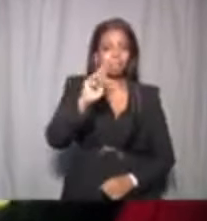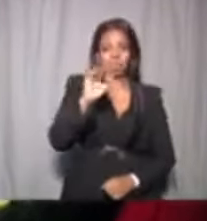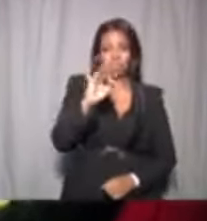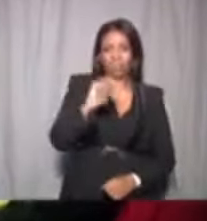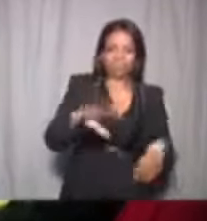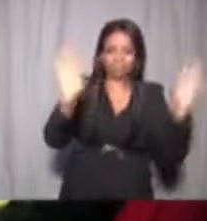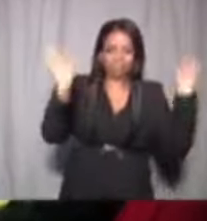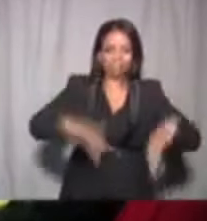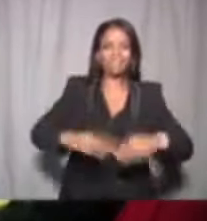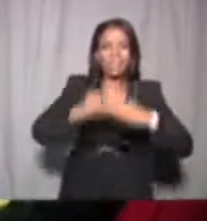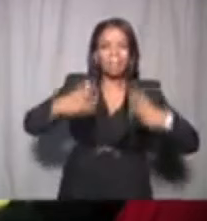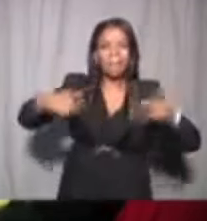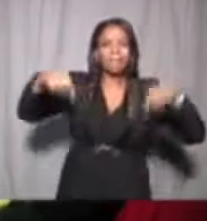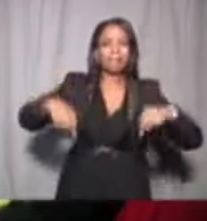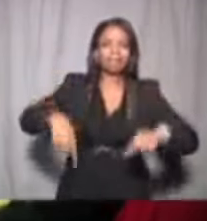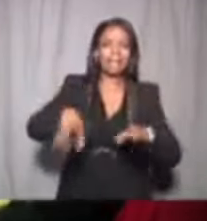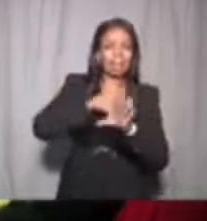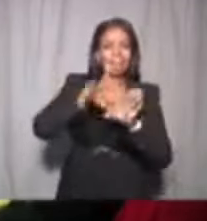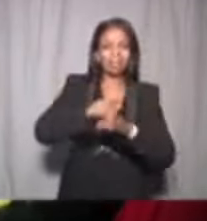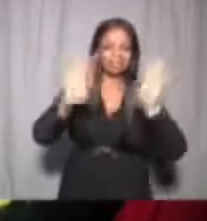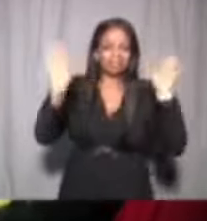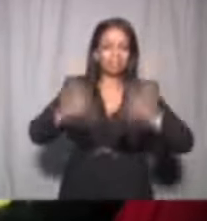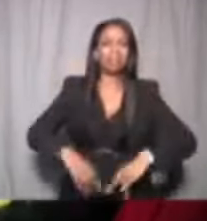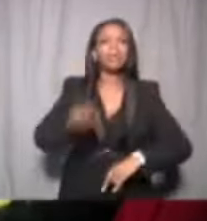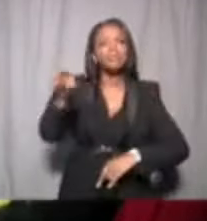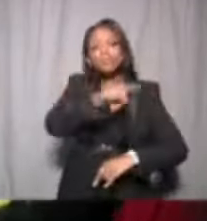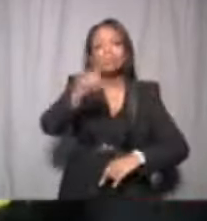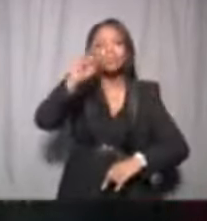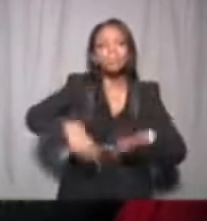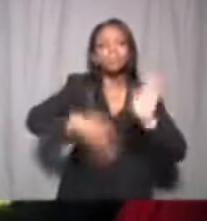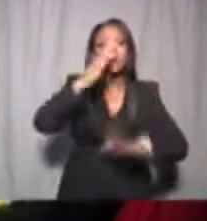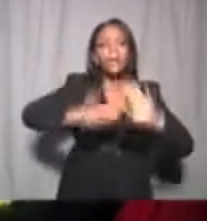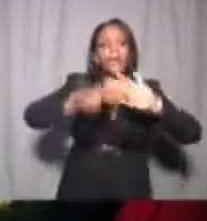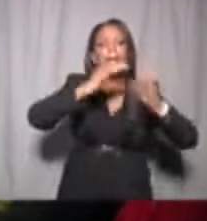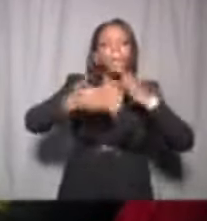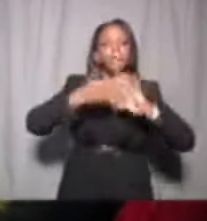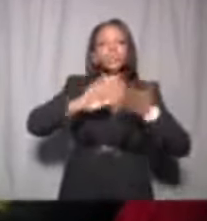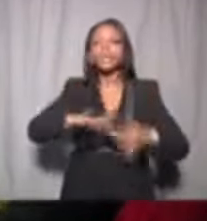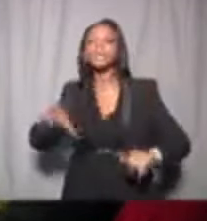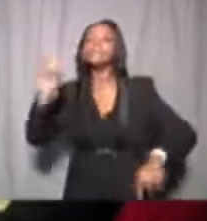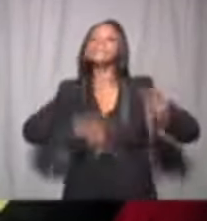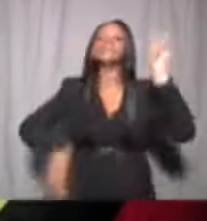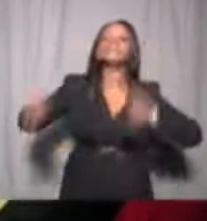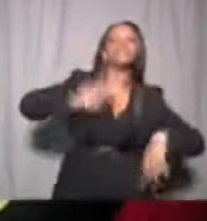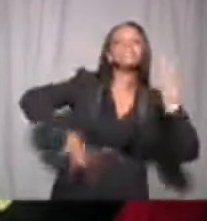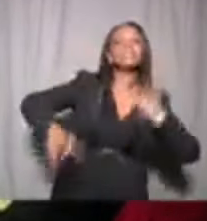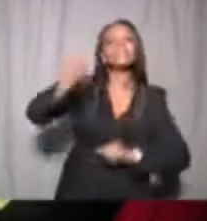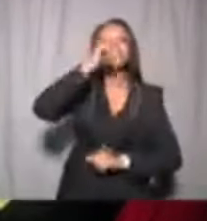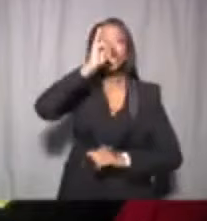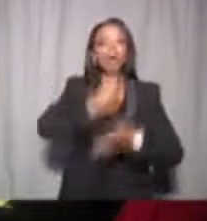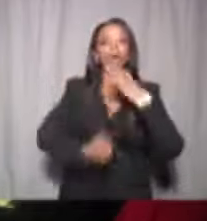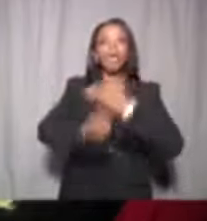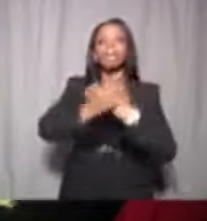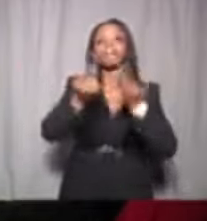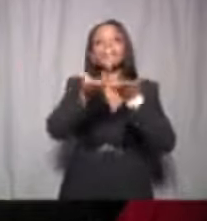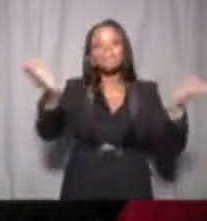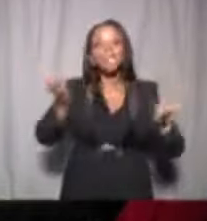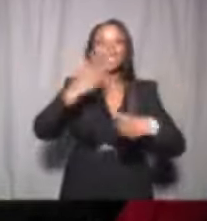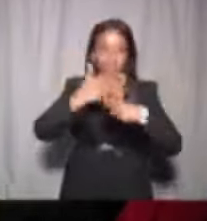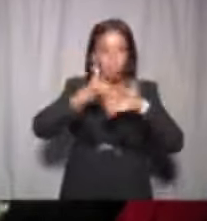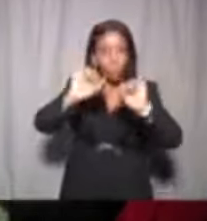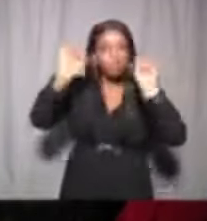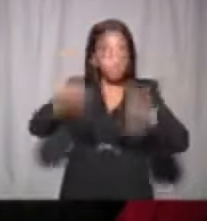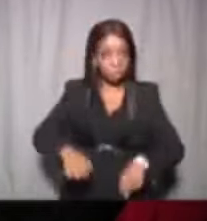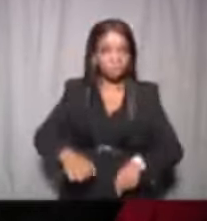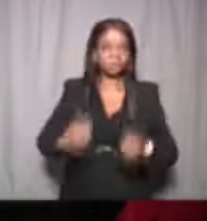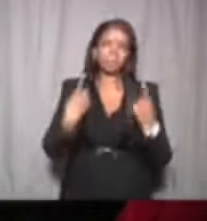to participate. They are supposed to go to the communities and prevent crime, as they were deployed to do that. What are they